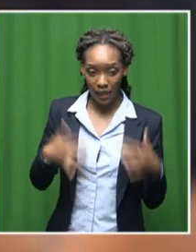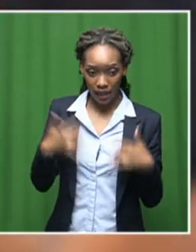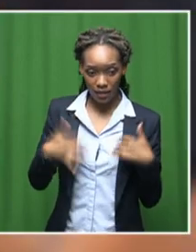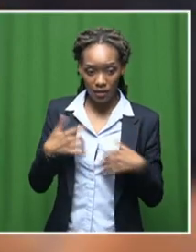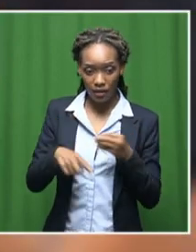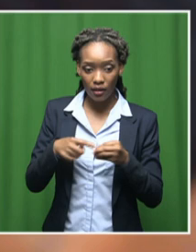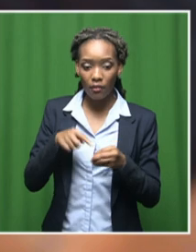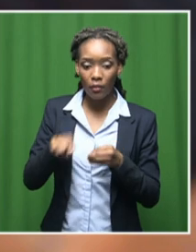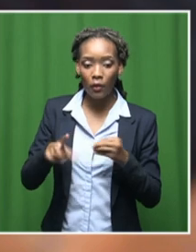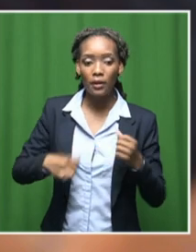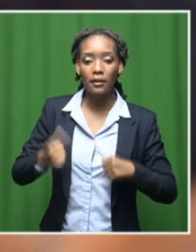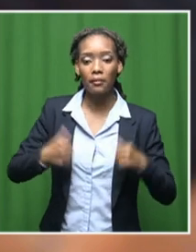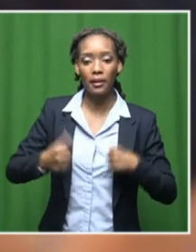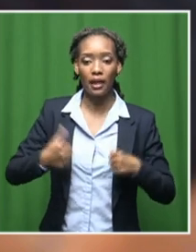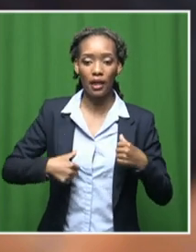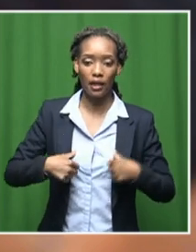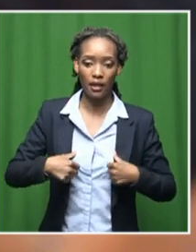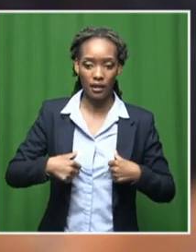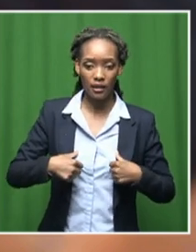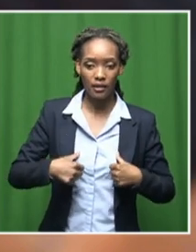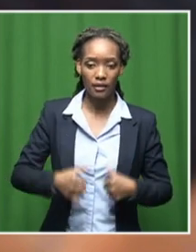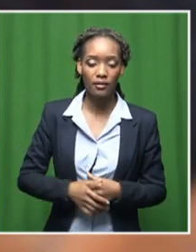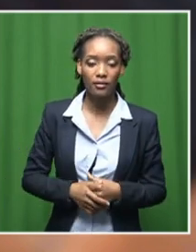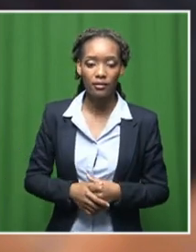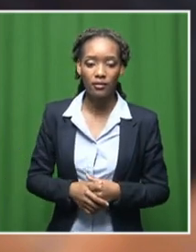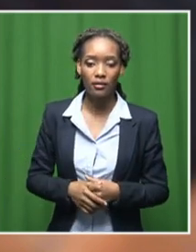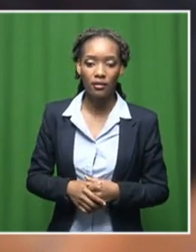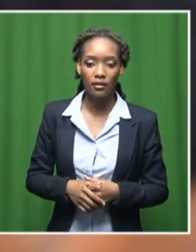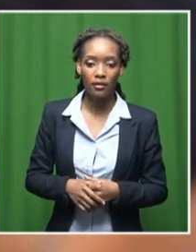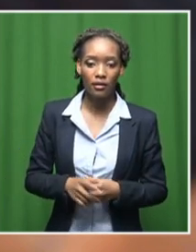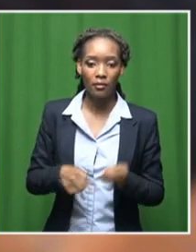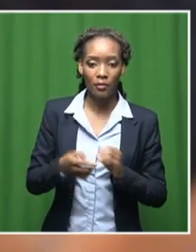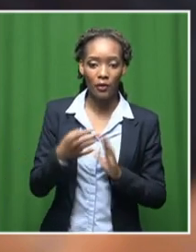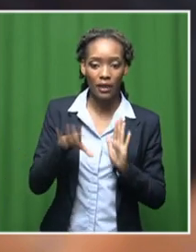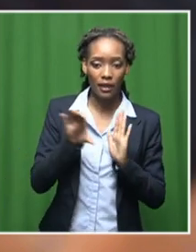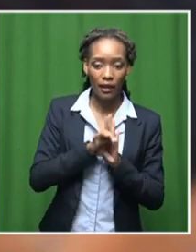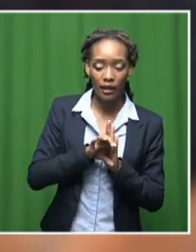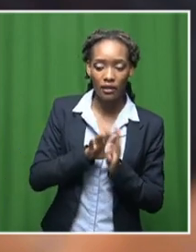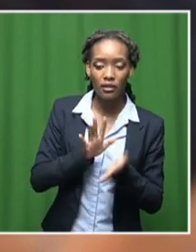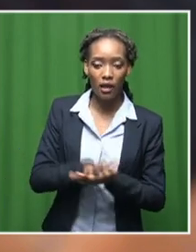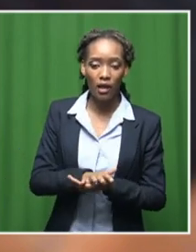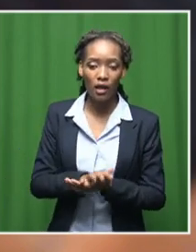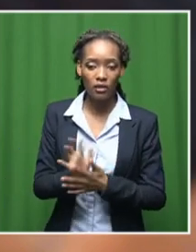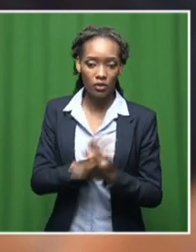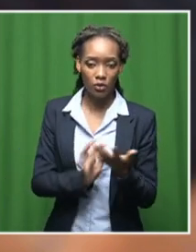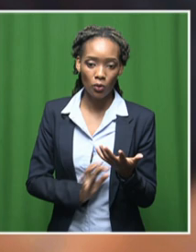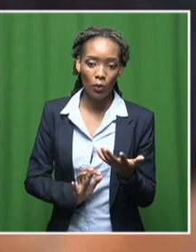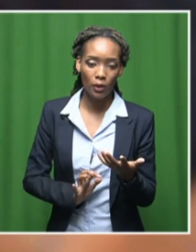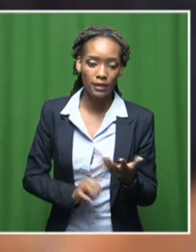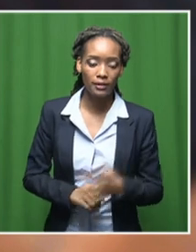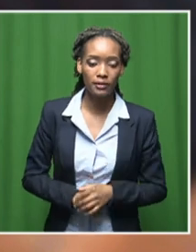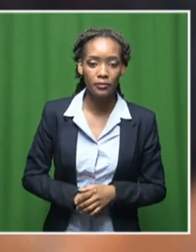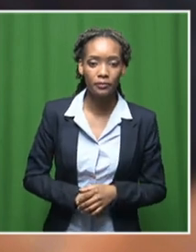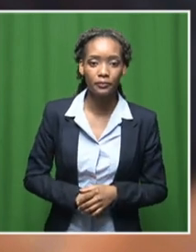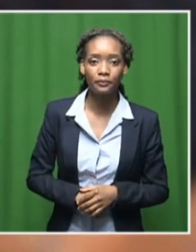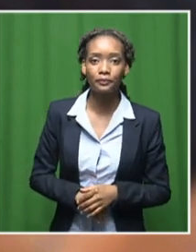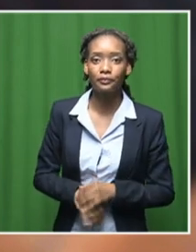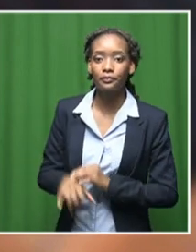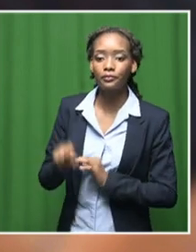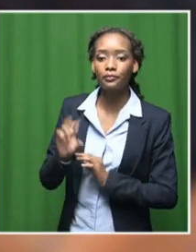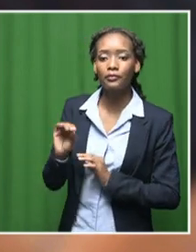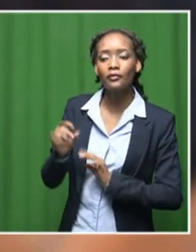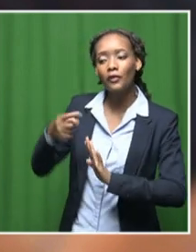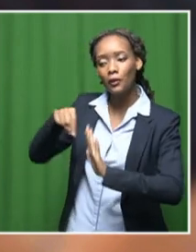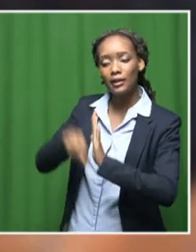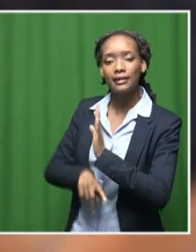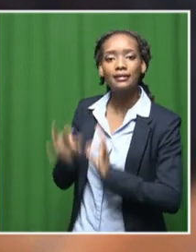worried about the technical stuff, the characters and the stories and all of that situation about the play itself. Mm. So give us details.